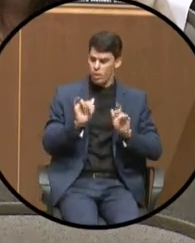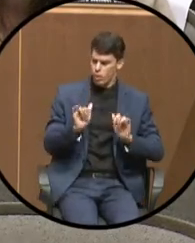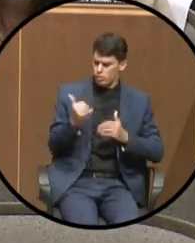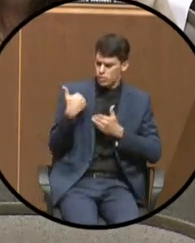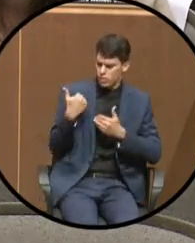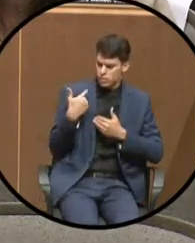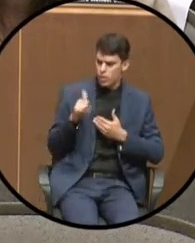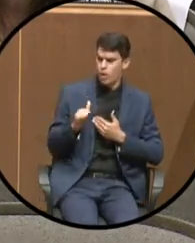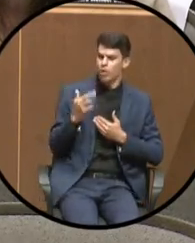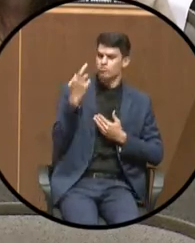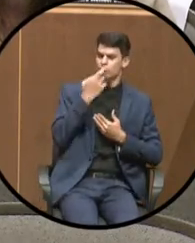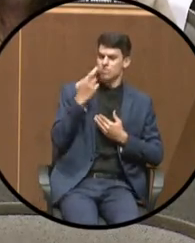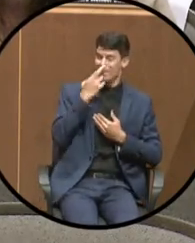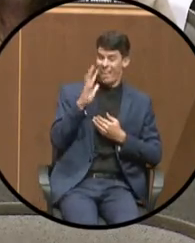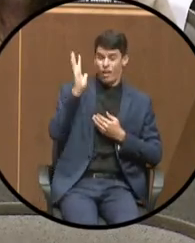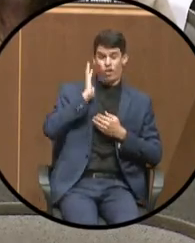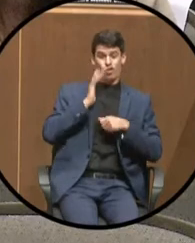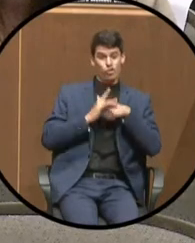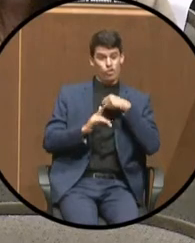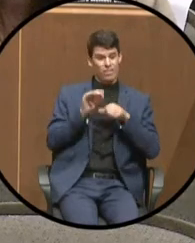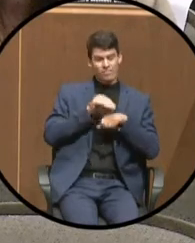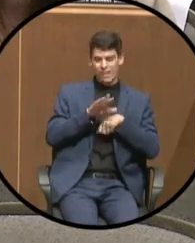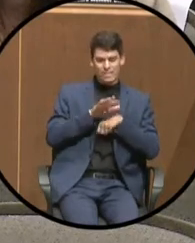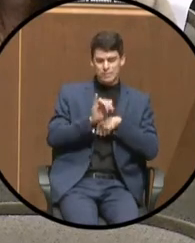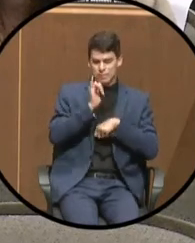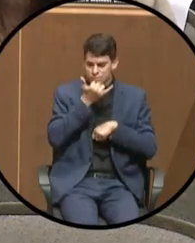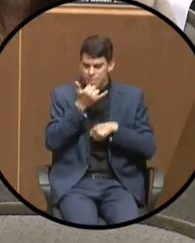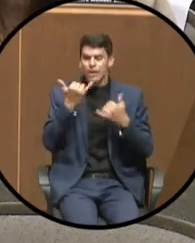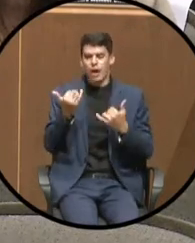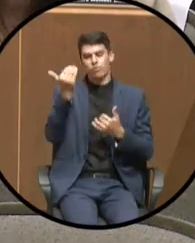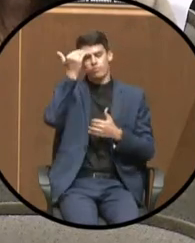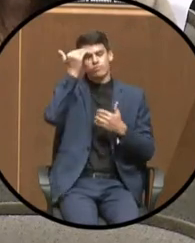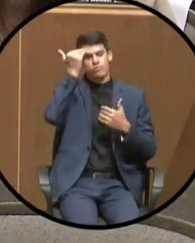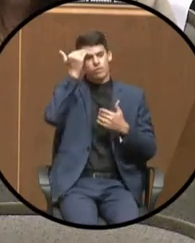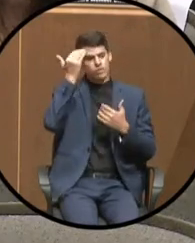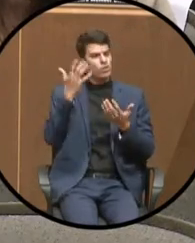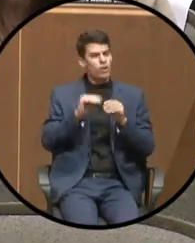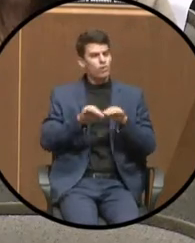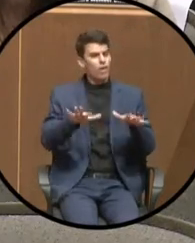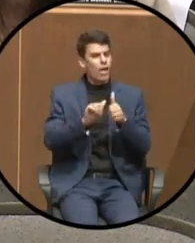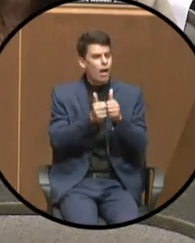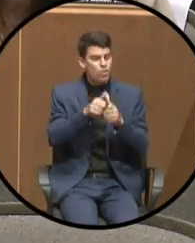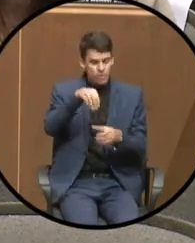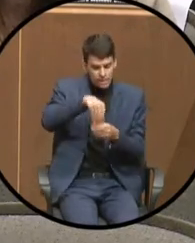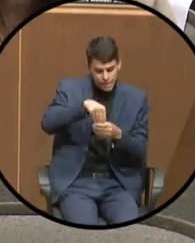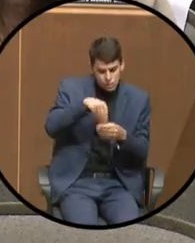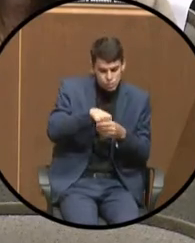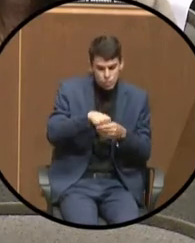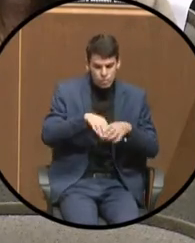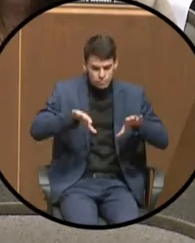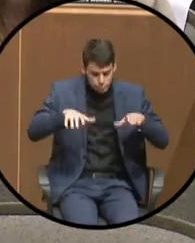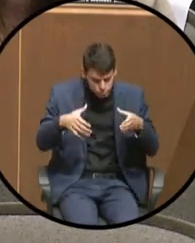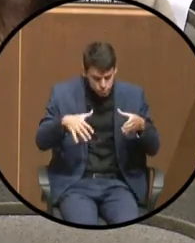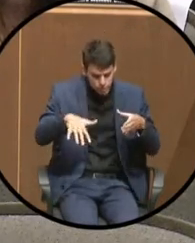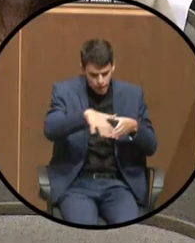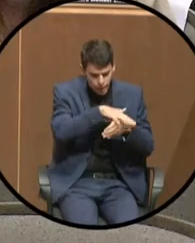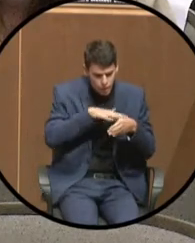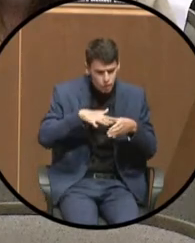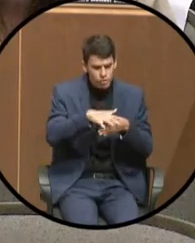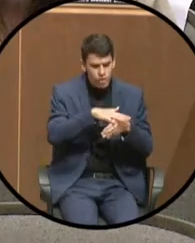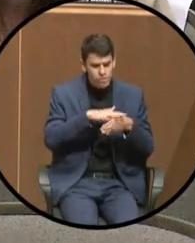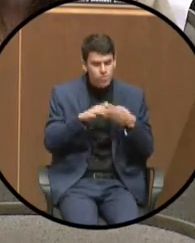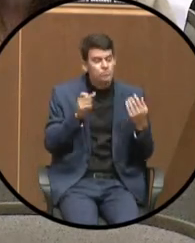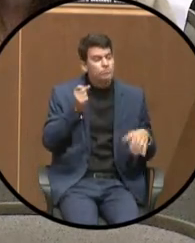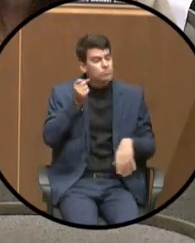the error of much of that early advice. Now we know that it's primarily spread indoors in enclosed spaces.